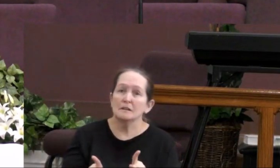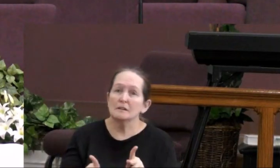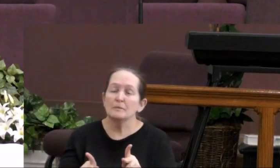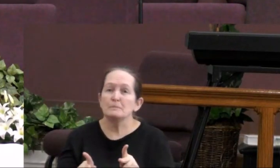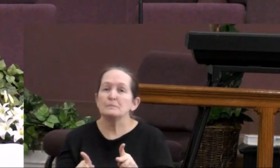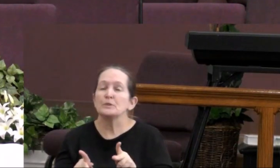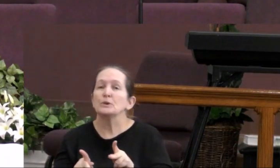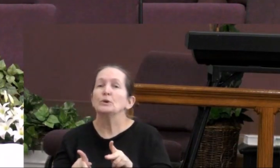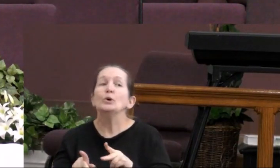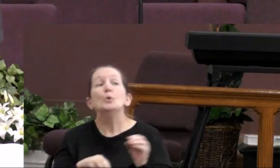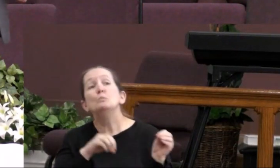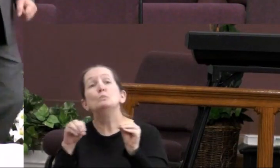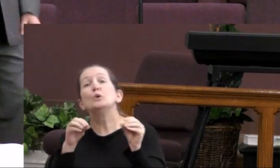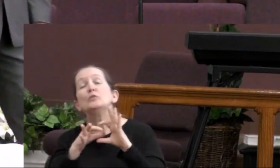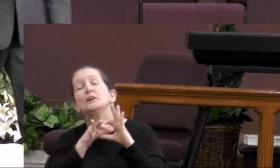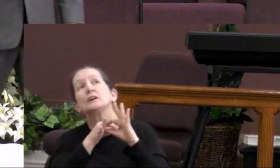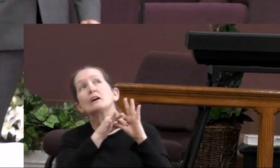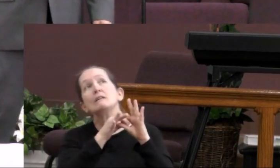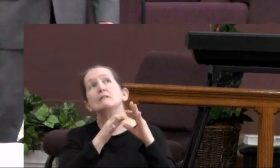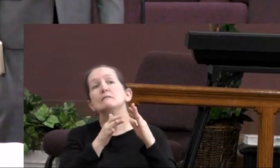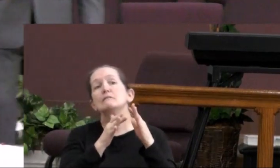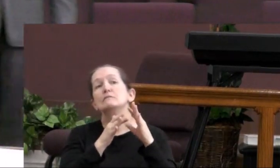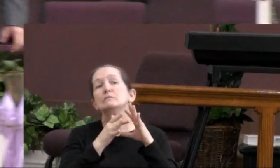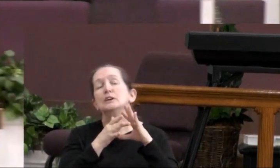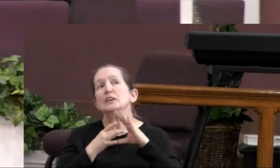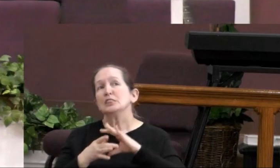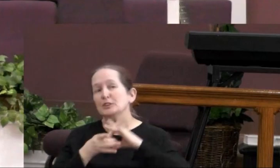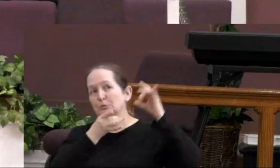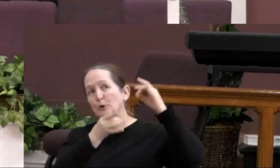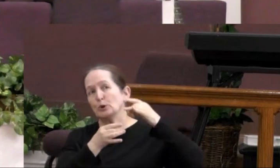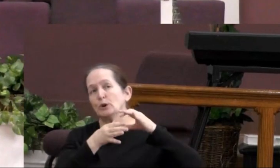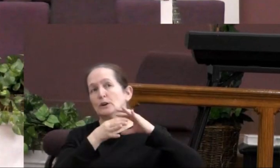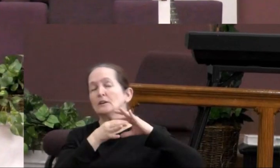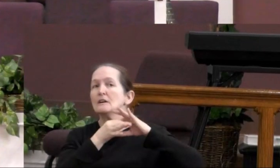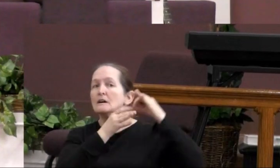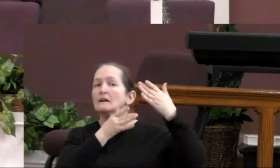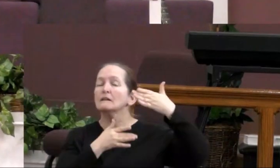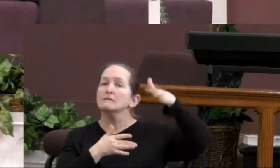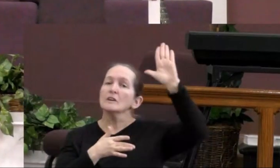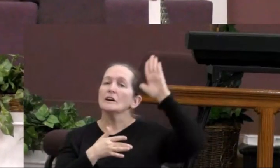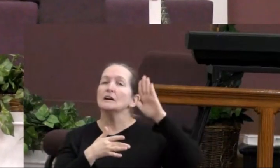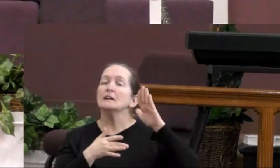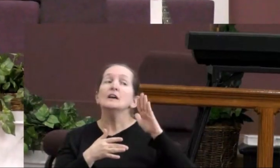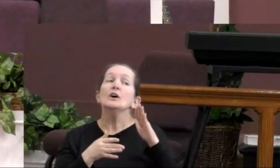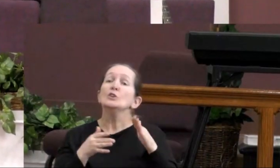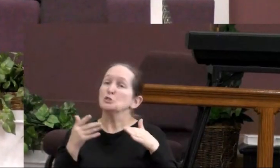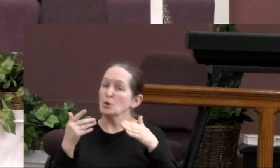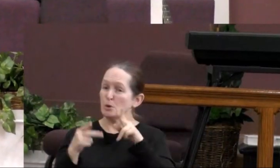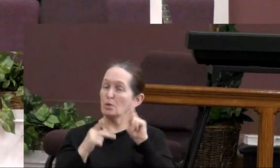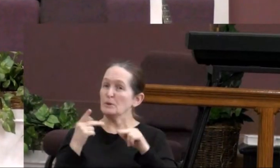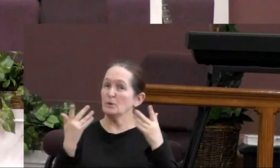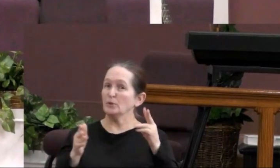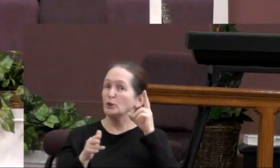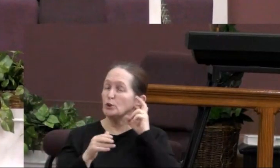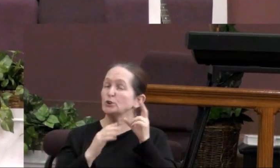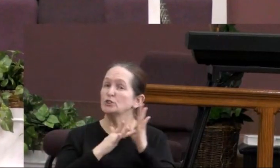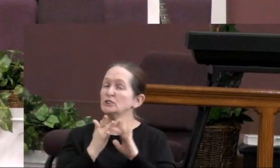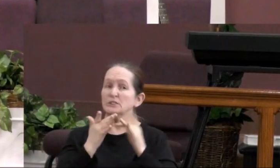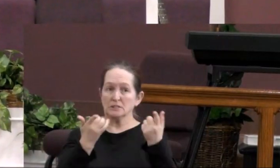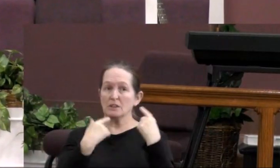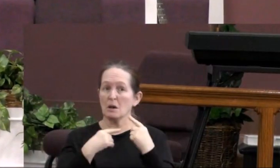by the moving of the Spirit of God. And so as soon as they had heard that Jesus had landed, people came from